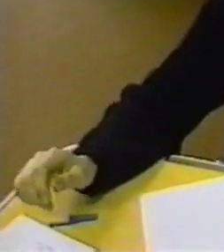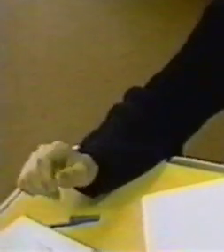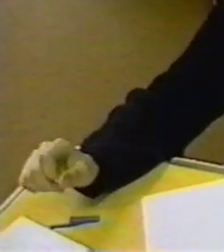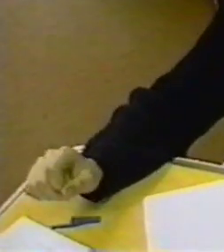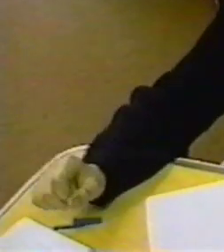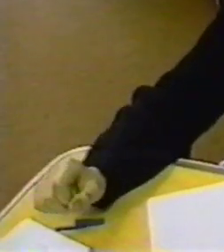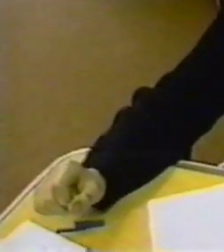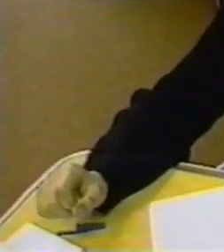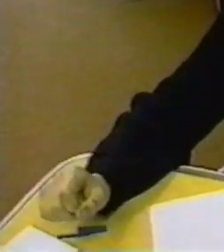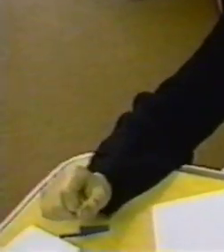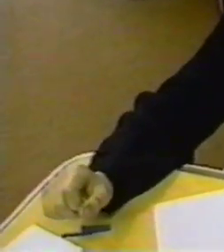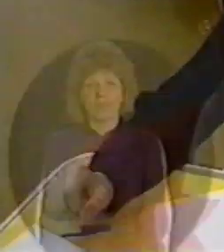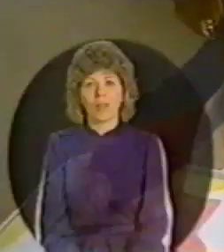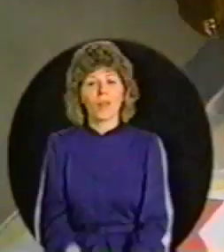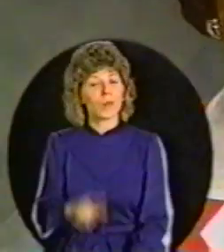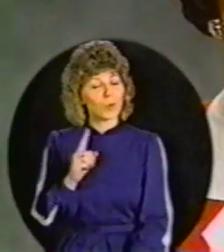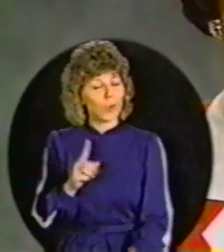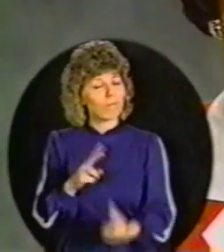Run, run, run, run.